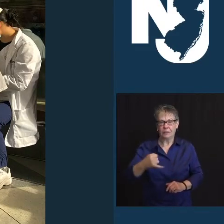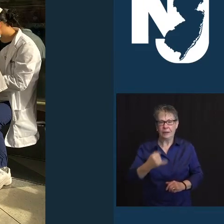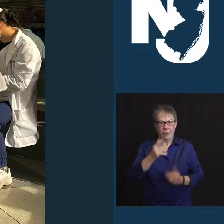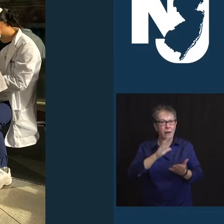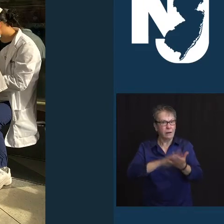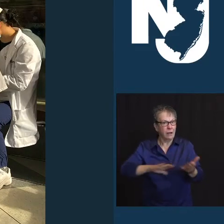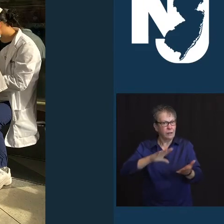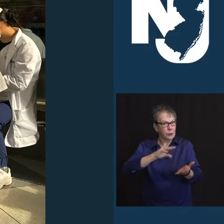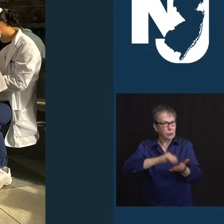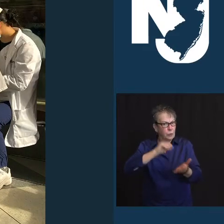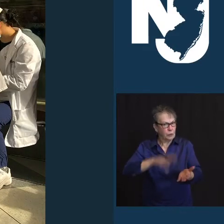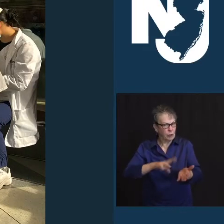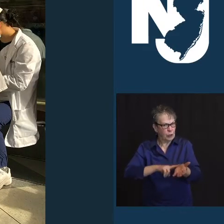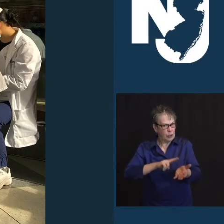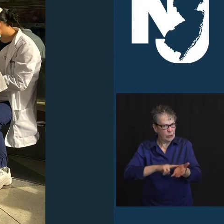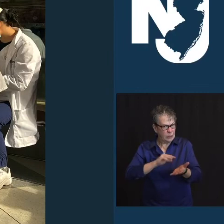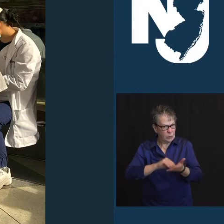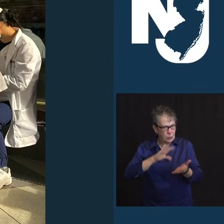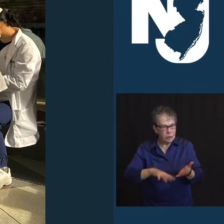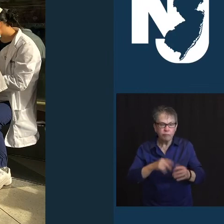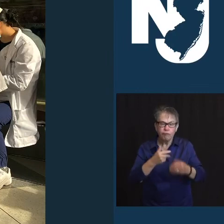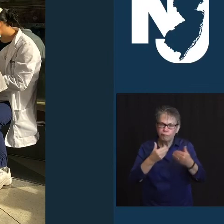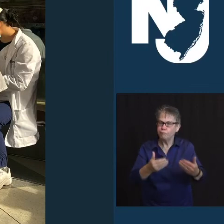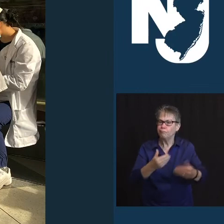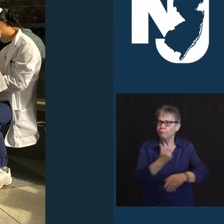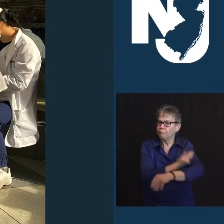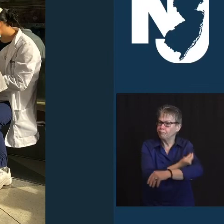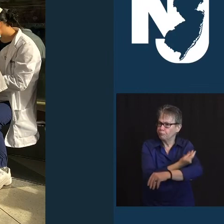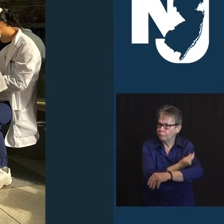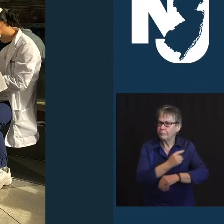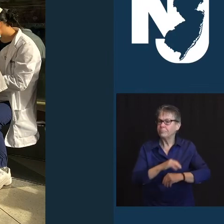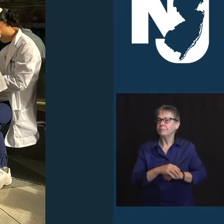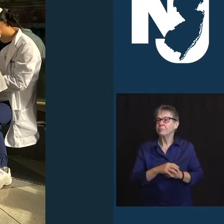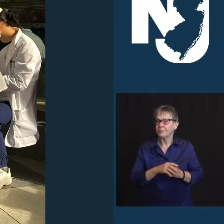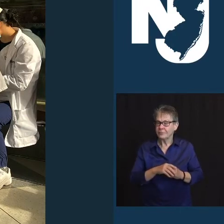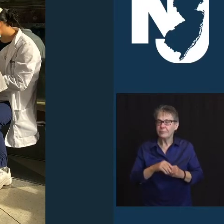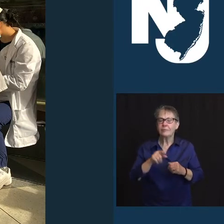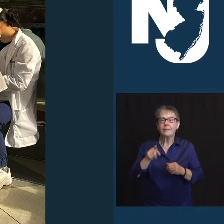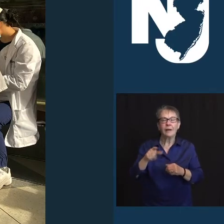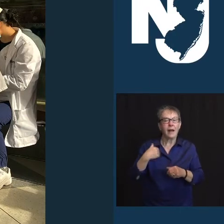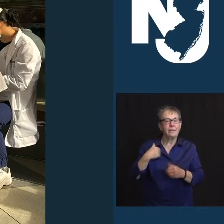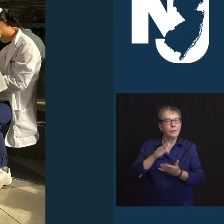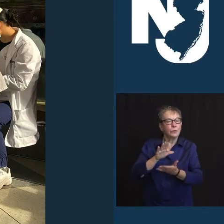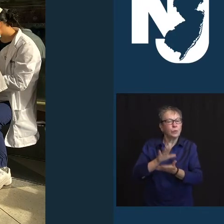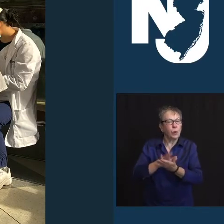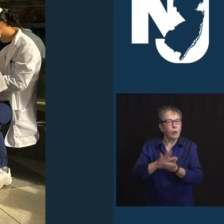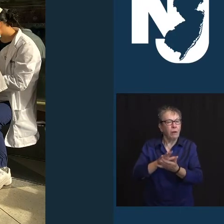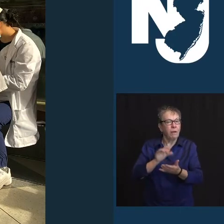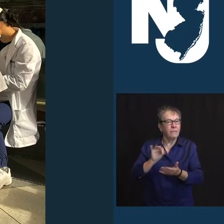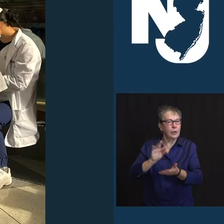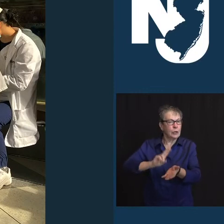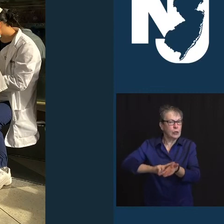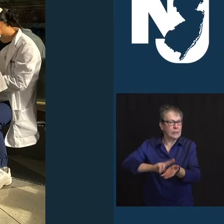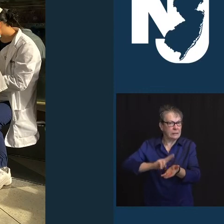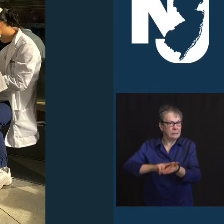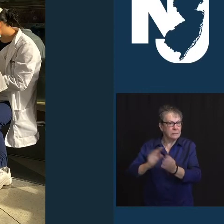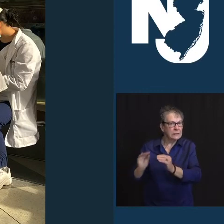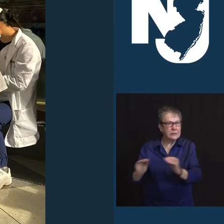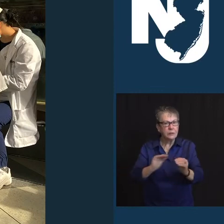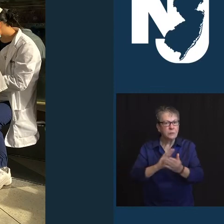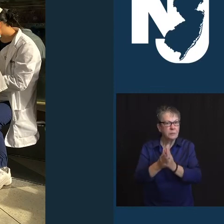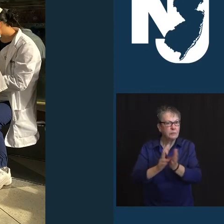nurses from the TCNJ School of Nursing, Health, and Exercise Science. And tomorrow, Judy,